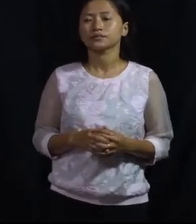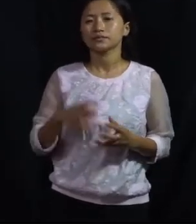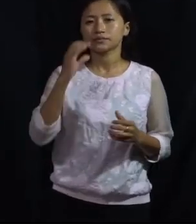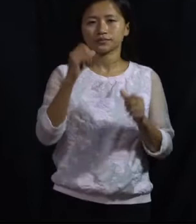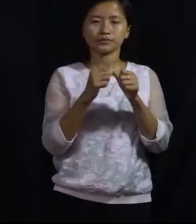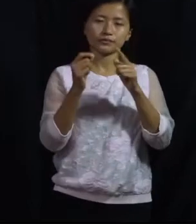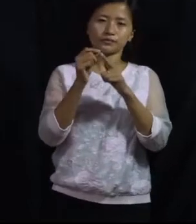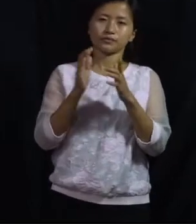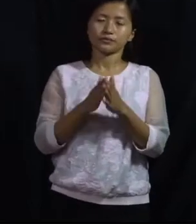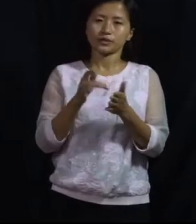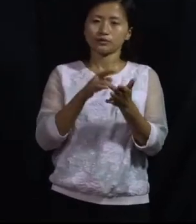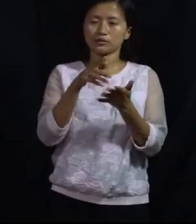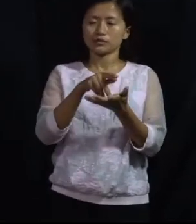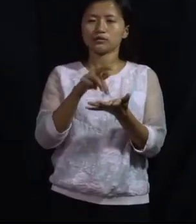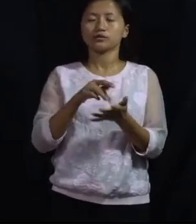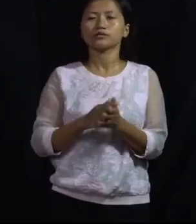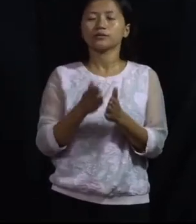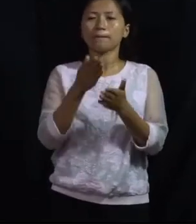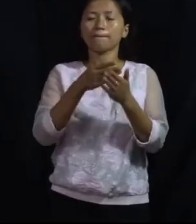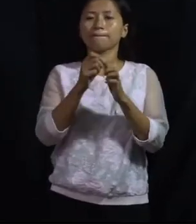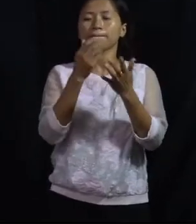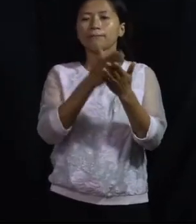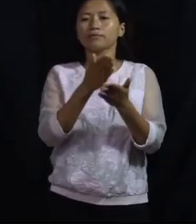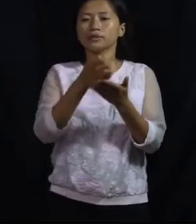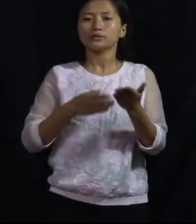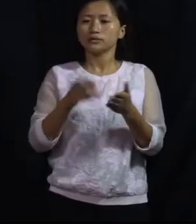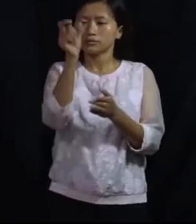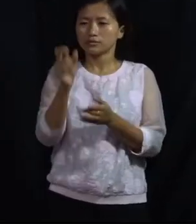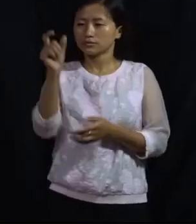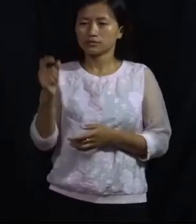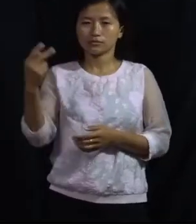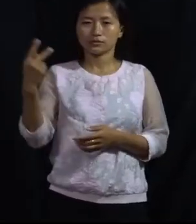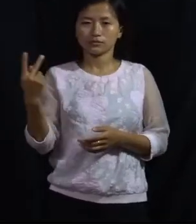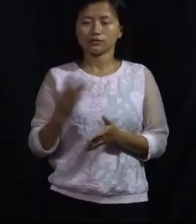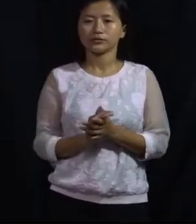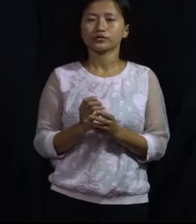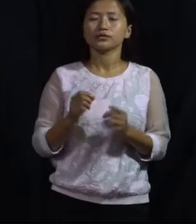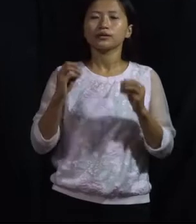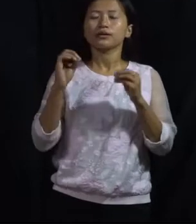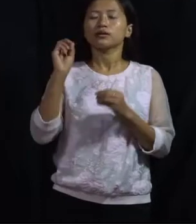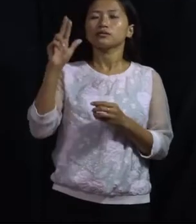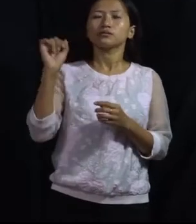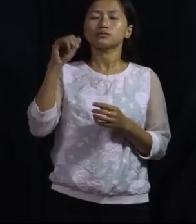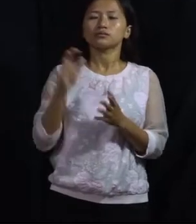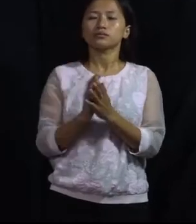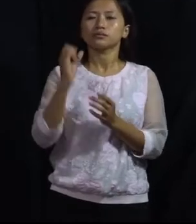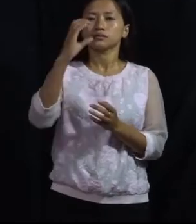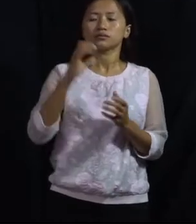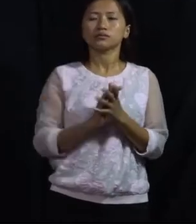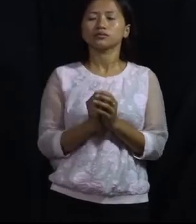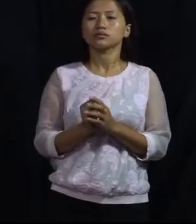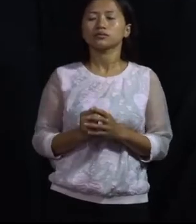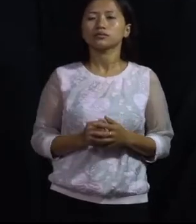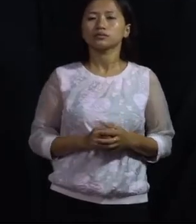capital position of the partners have been changed. That is 12,000 for A, for B it is 6,000, and for C it